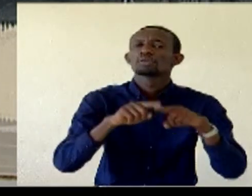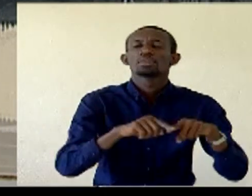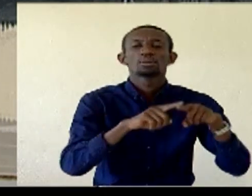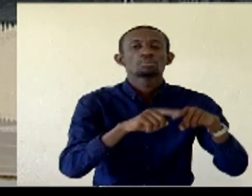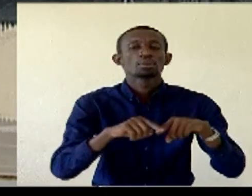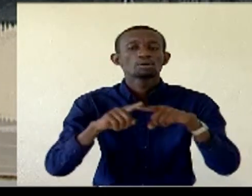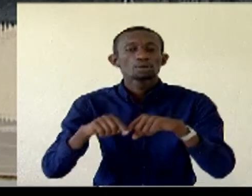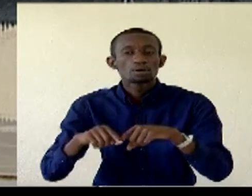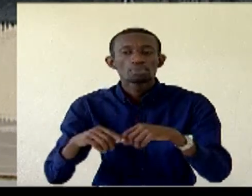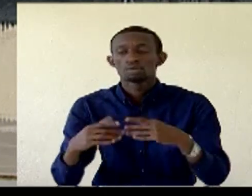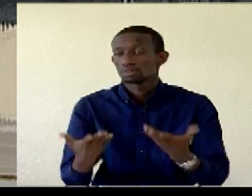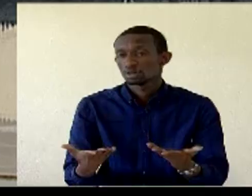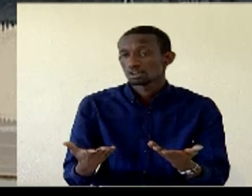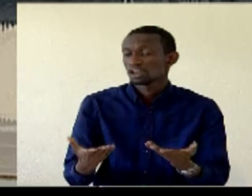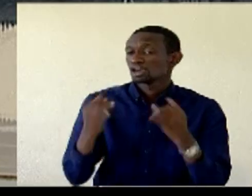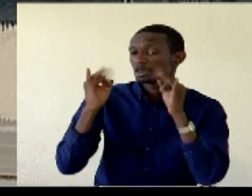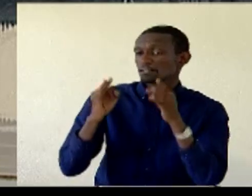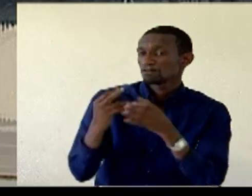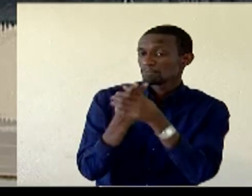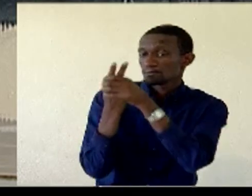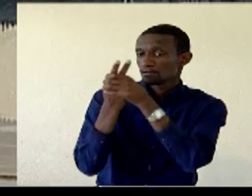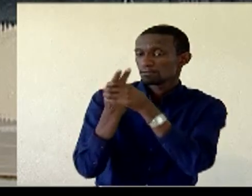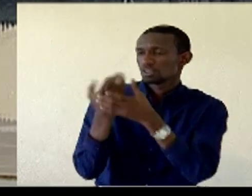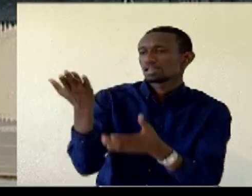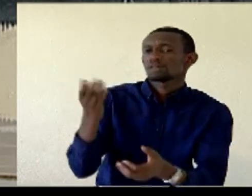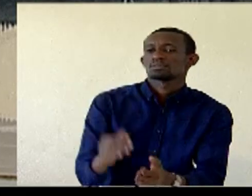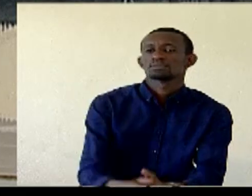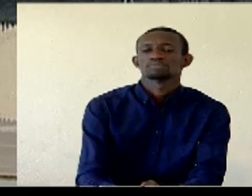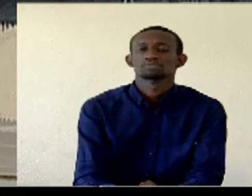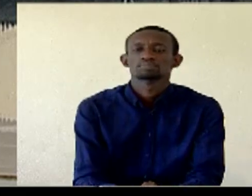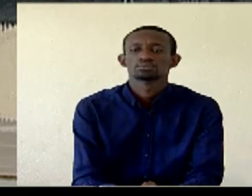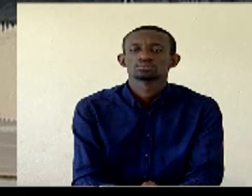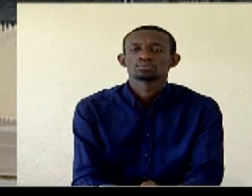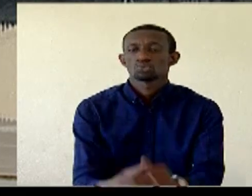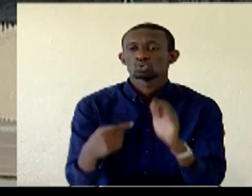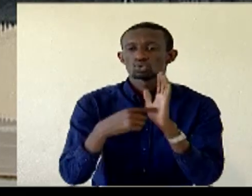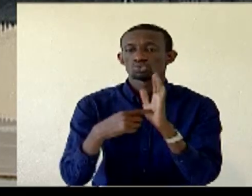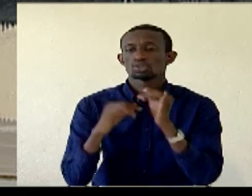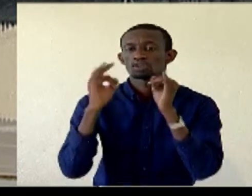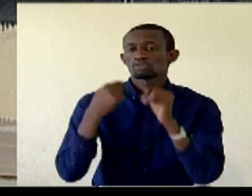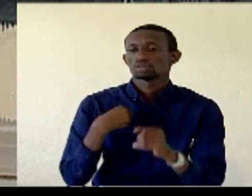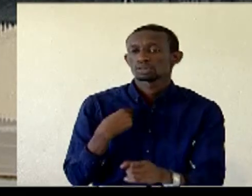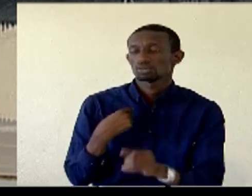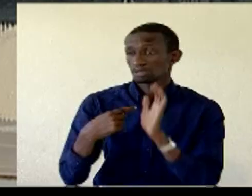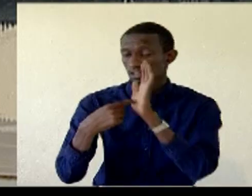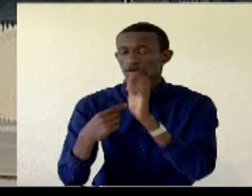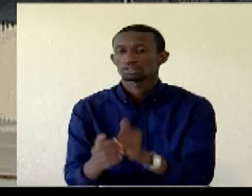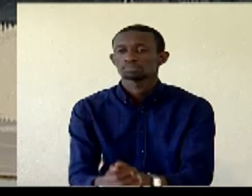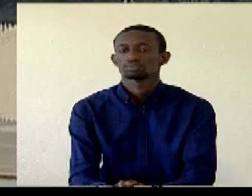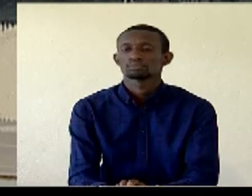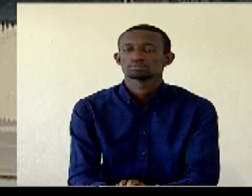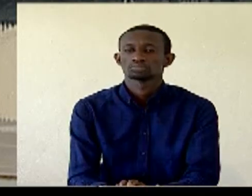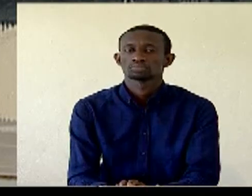the availability of the lone pairs. For example, if I represent this one, so